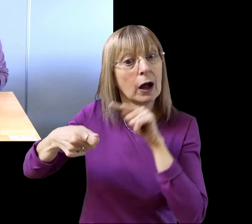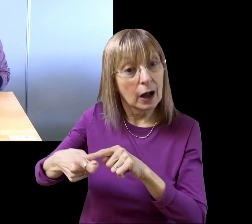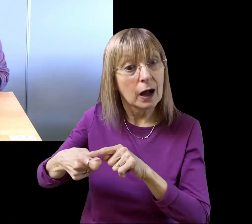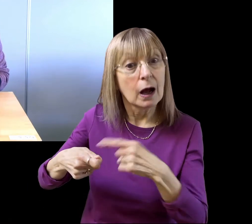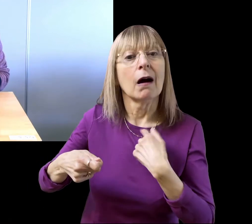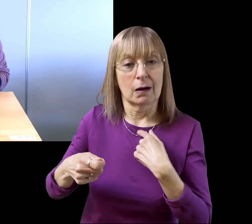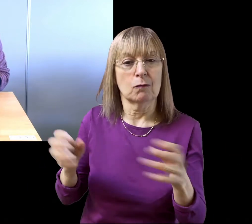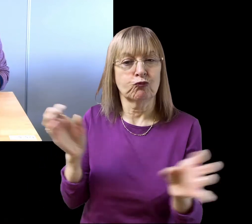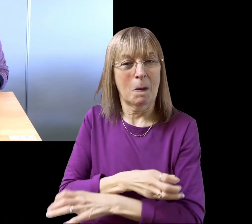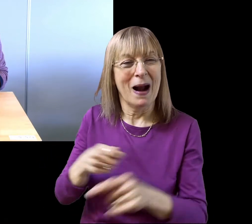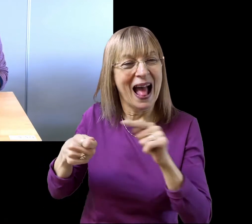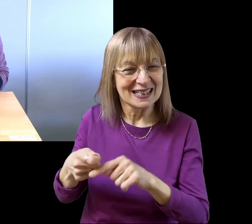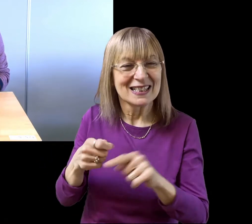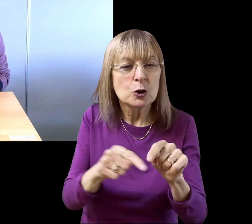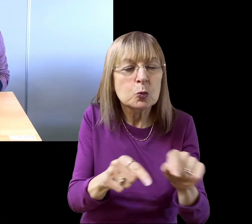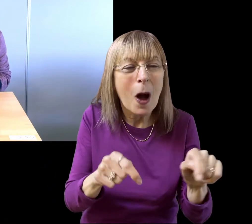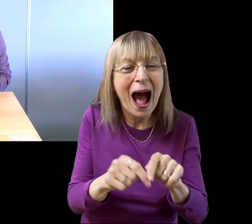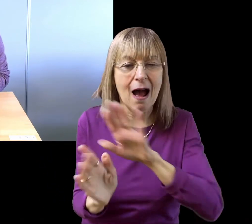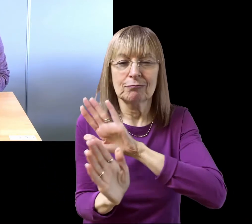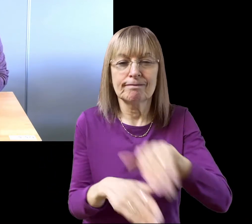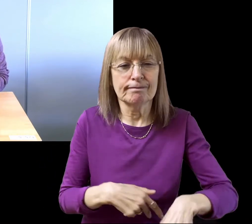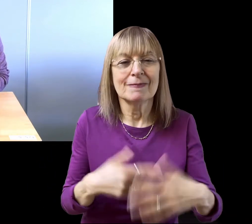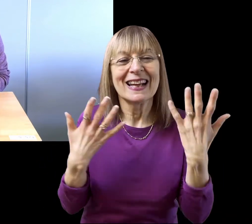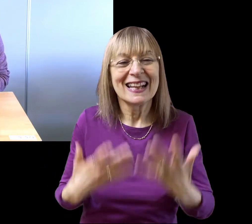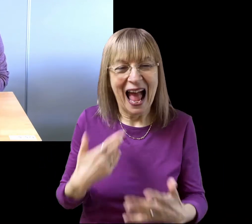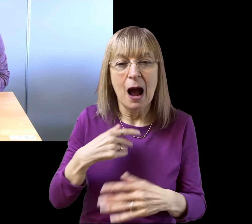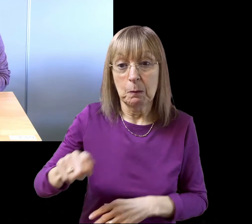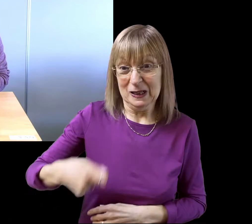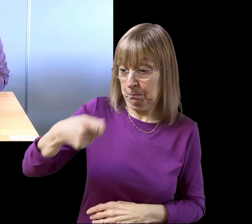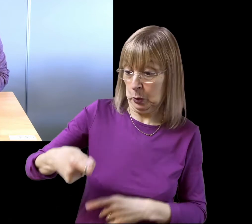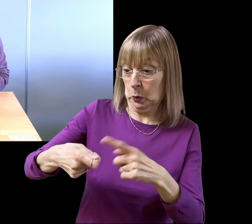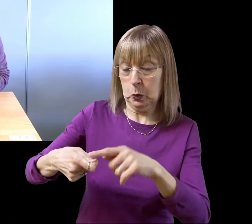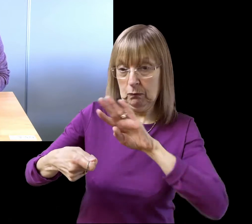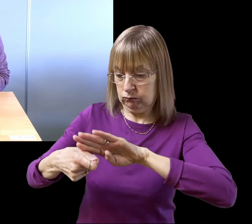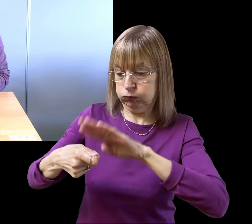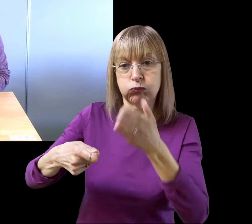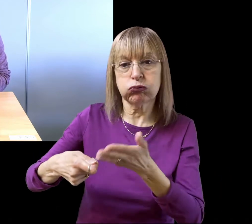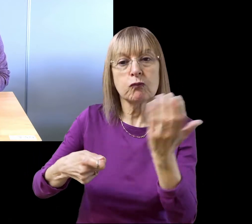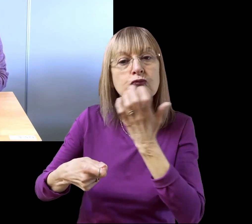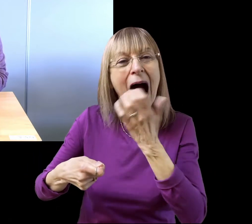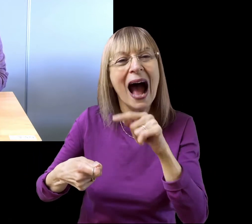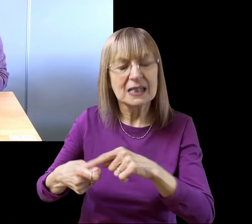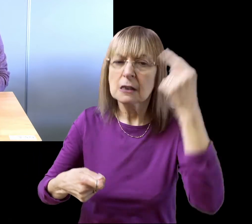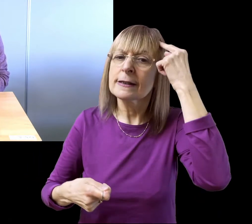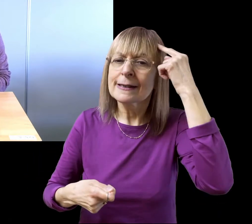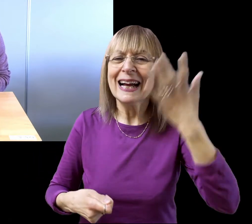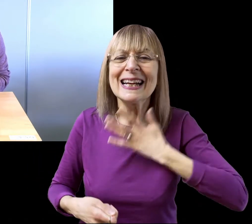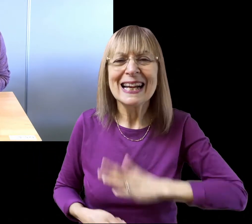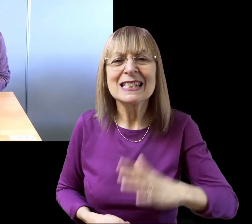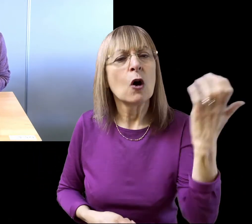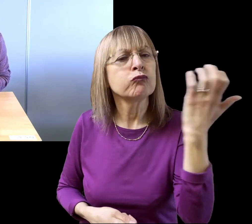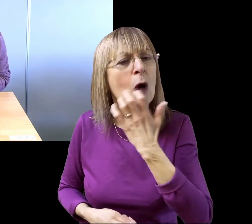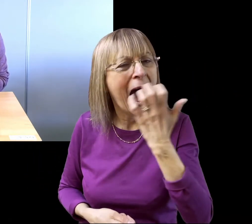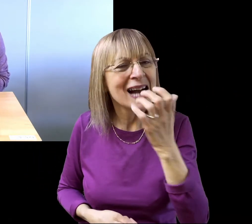1 of these. And then you might be able to work out how many teaspoons, or whatever